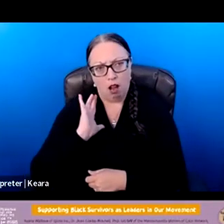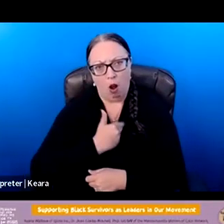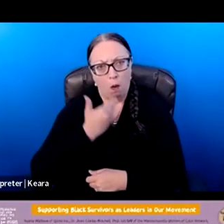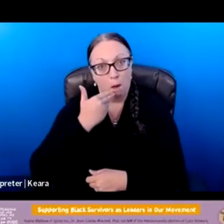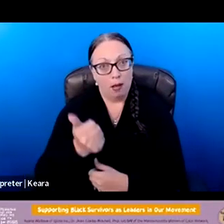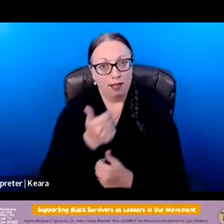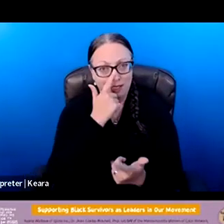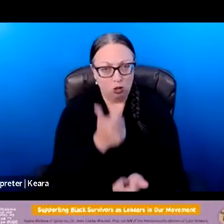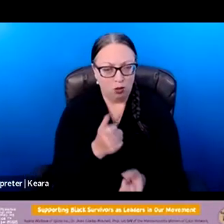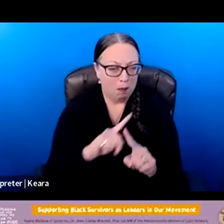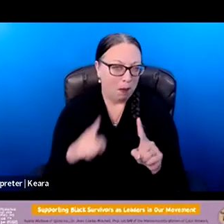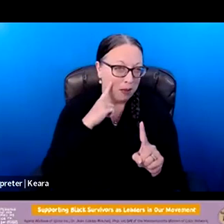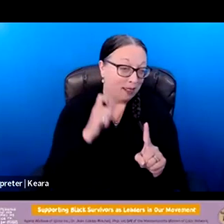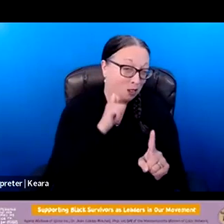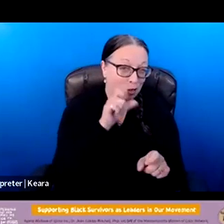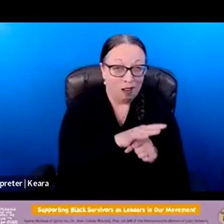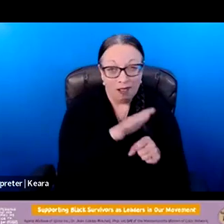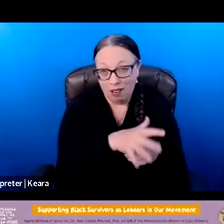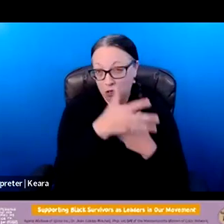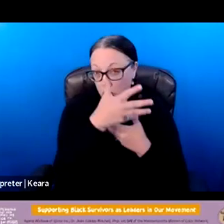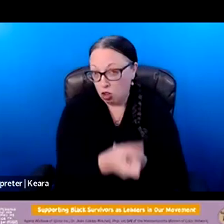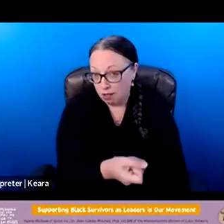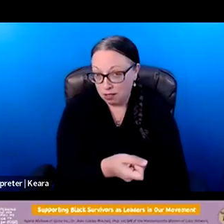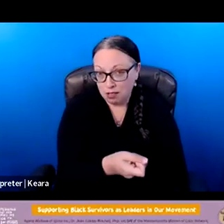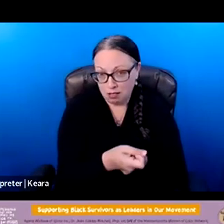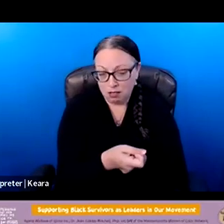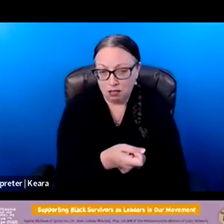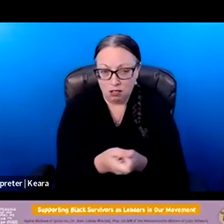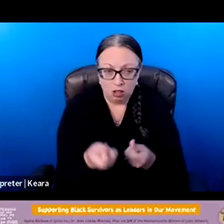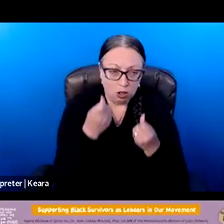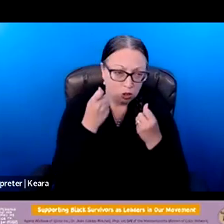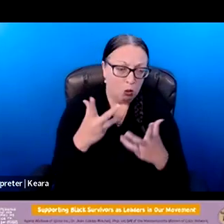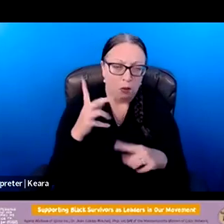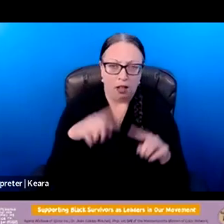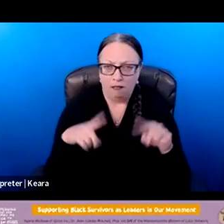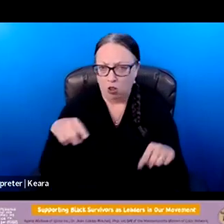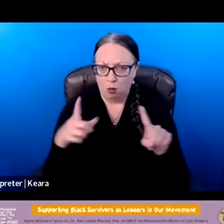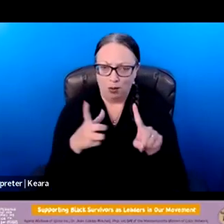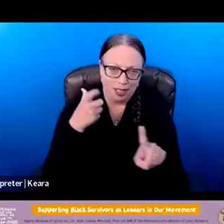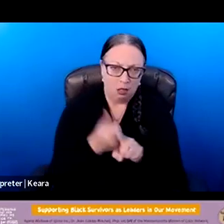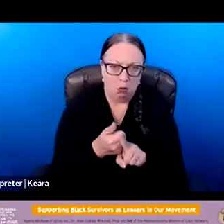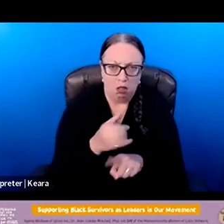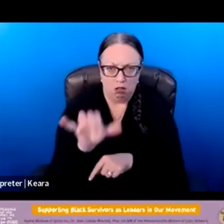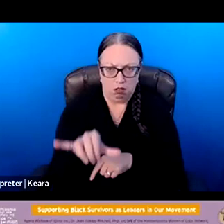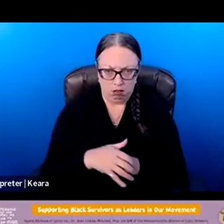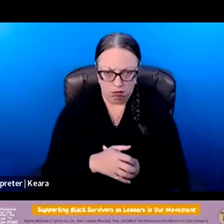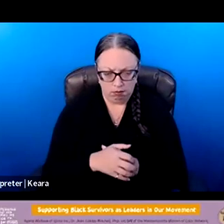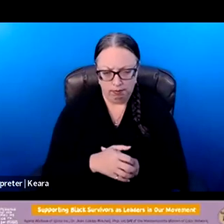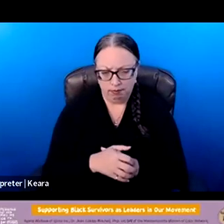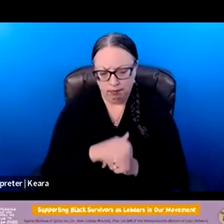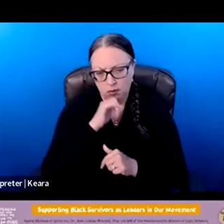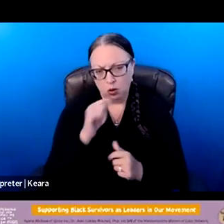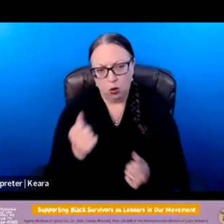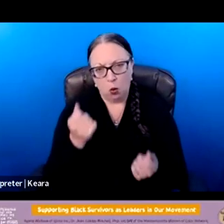of trust, because of so many variables that impacts that, you don't understand me